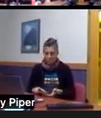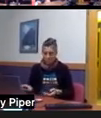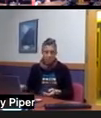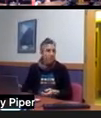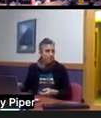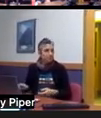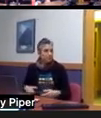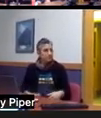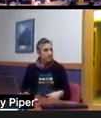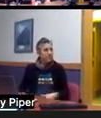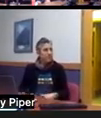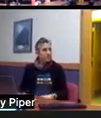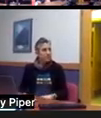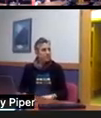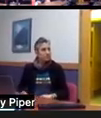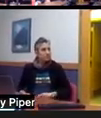on that.